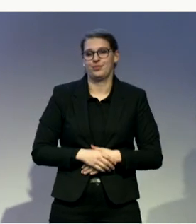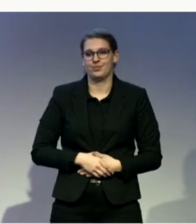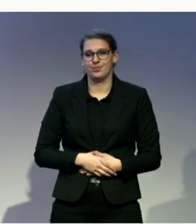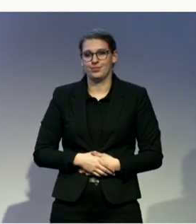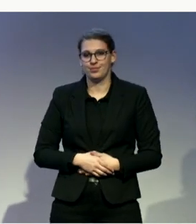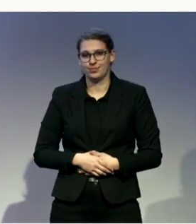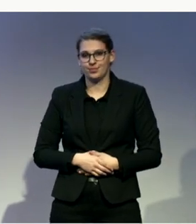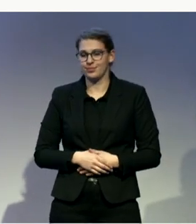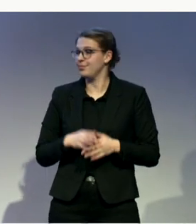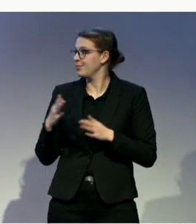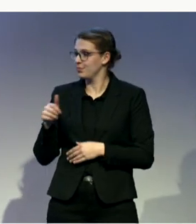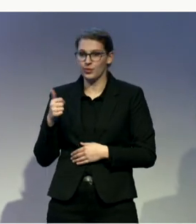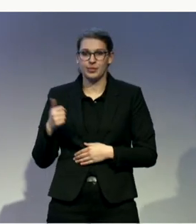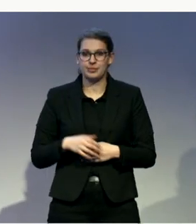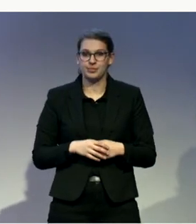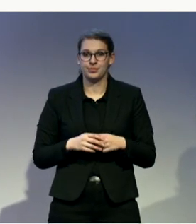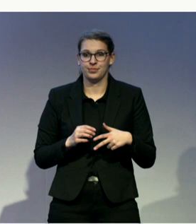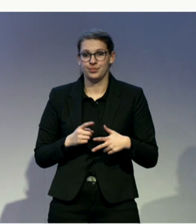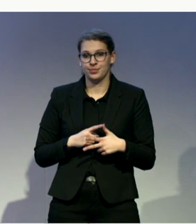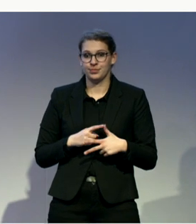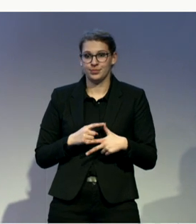Hiç kimse navda kalmasın.